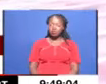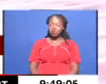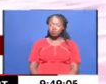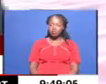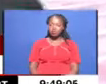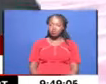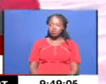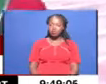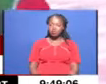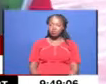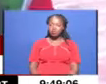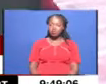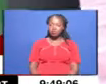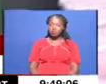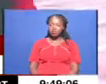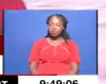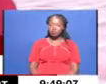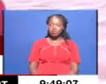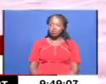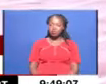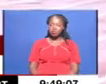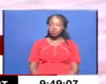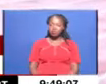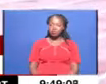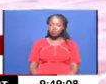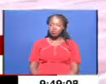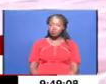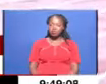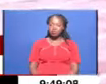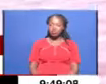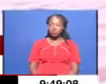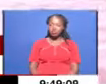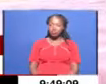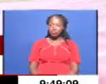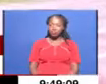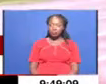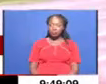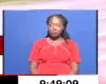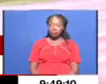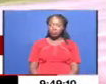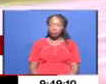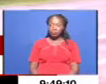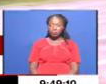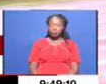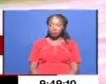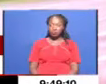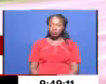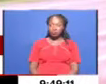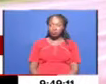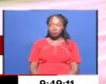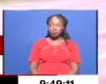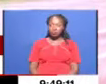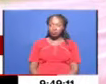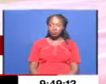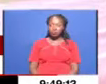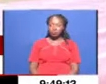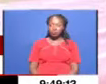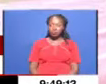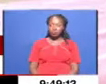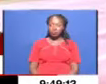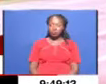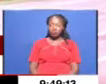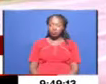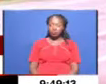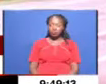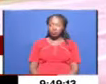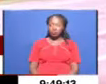feeling very well and I felt that I needed to go faster. Because in Poland, we tried the same thing and I became fourth. So